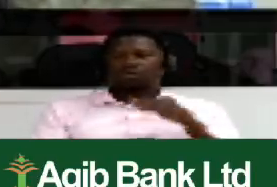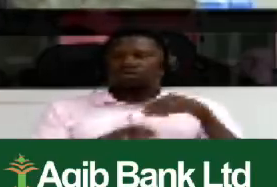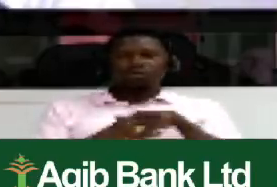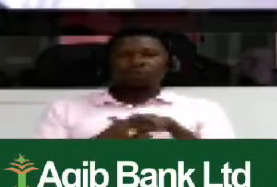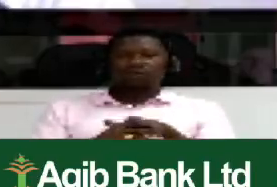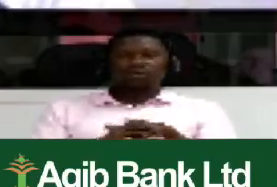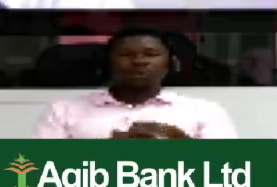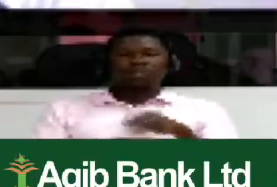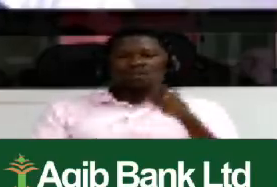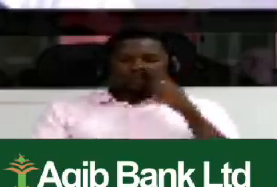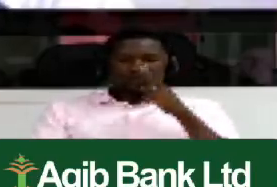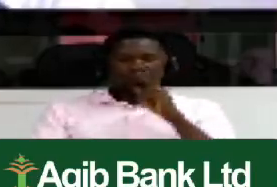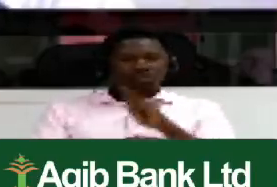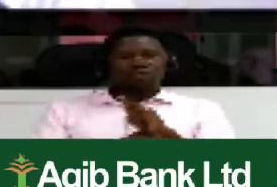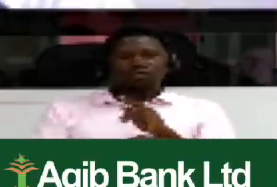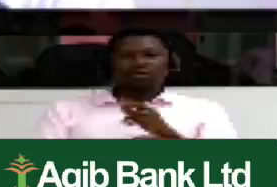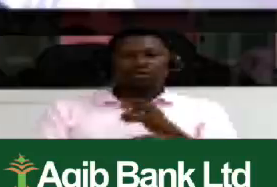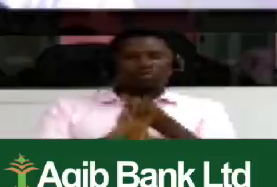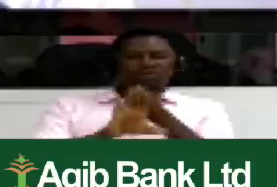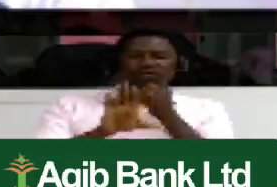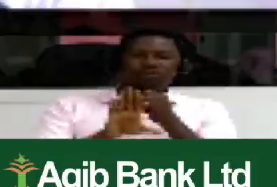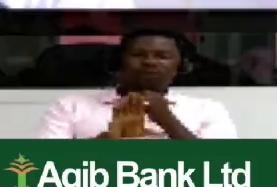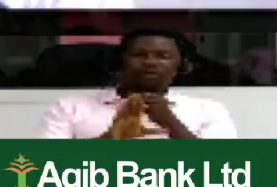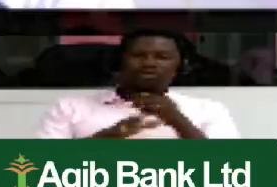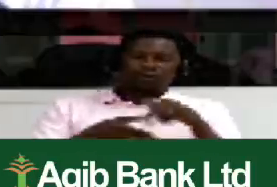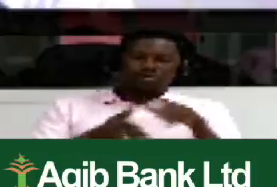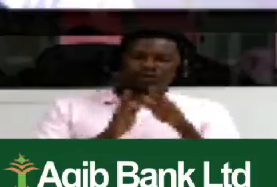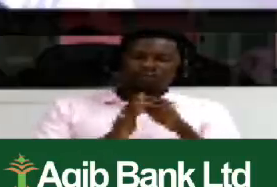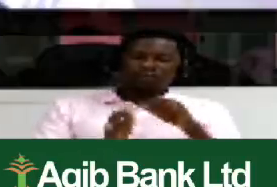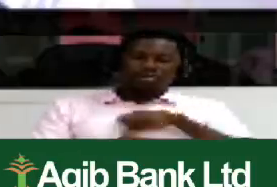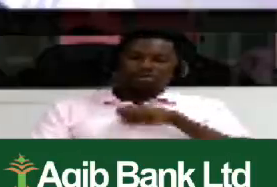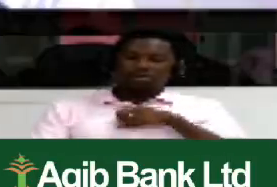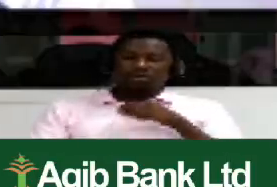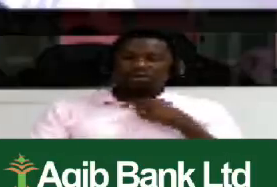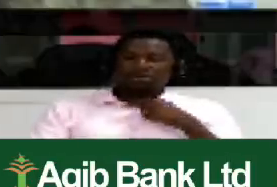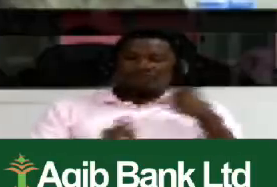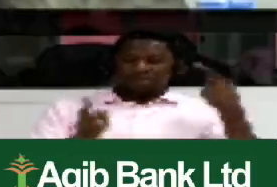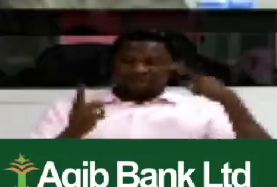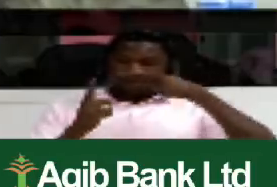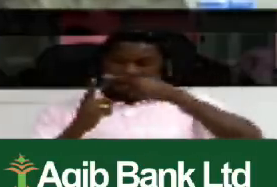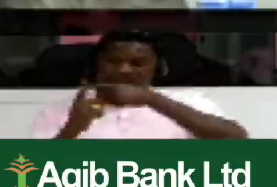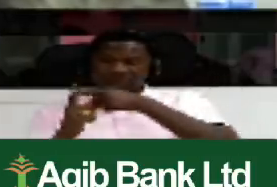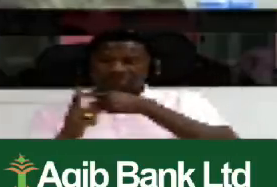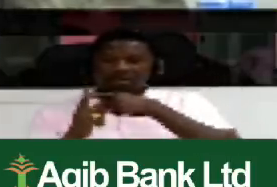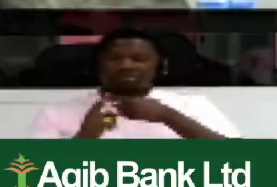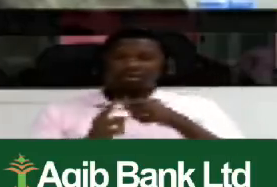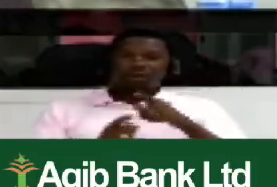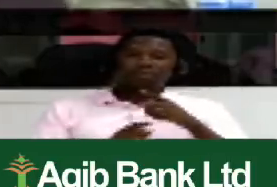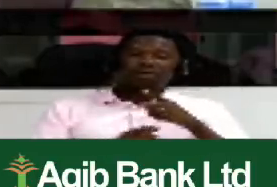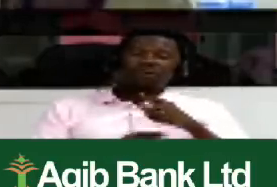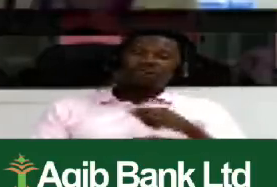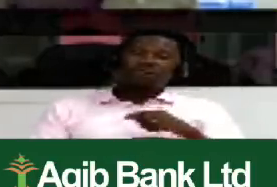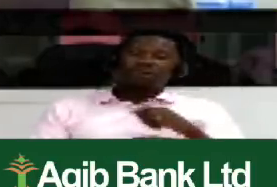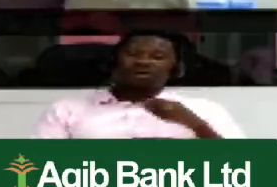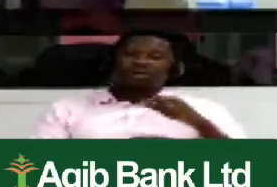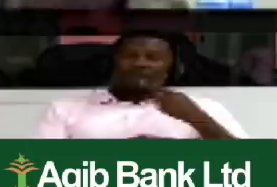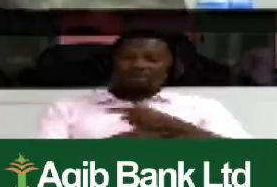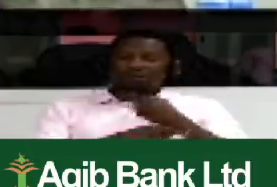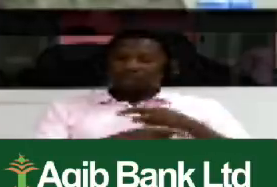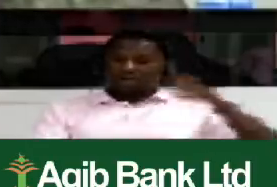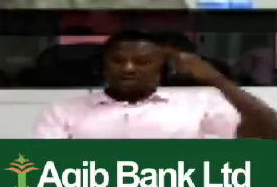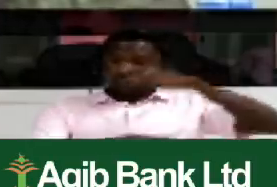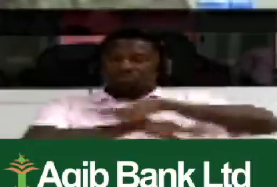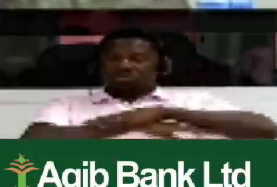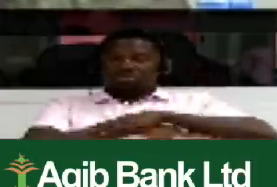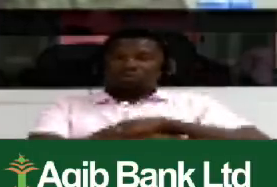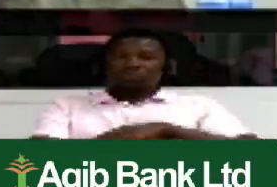Try to do preventive measures. For me, in my strategy, what I did, Gambia High School was set, St. Augustine's, all these high schools and